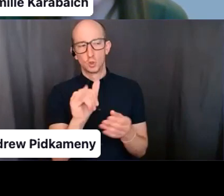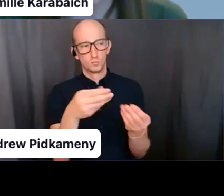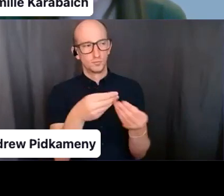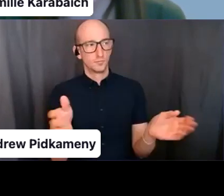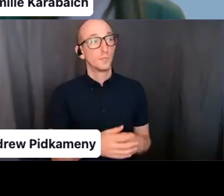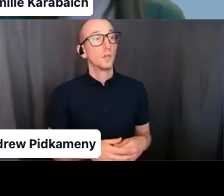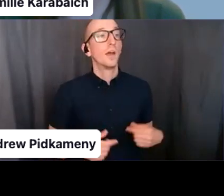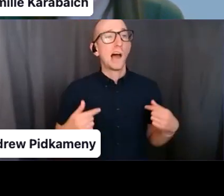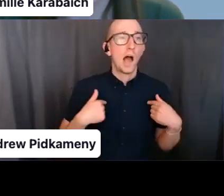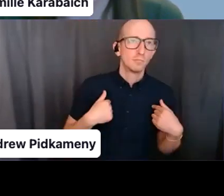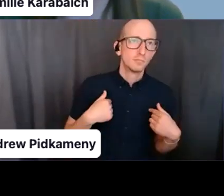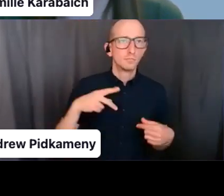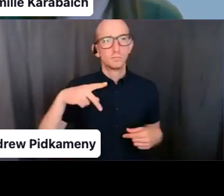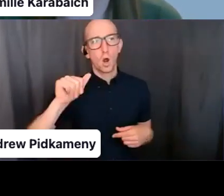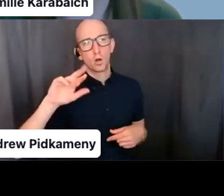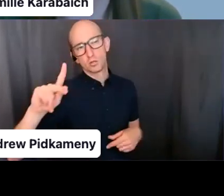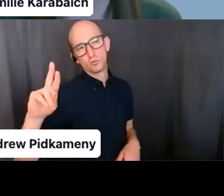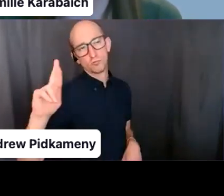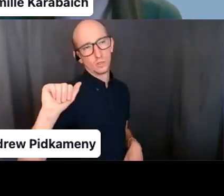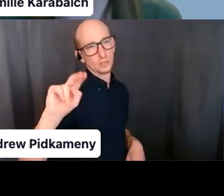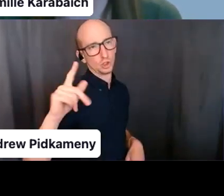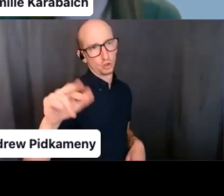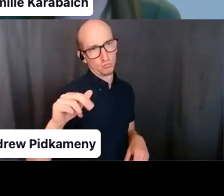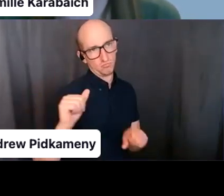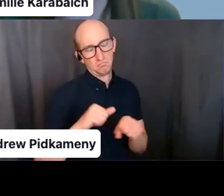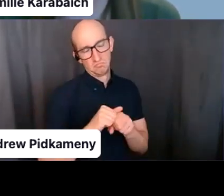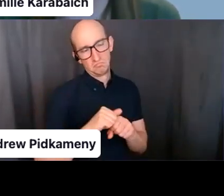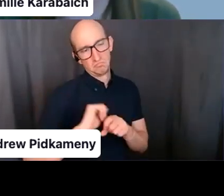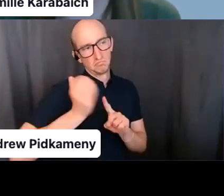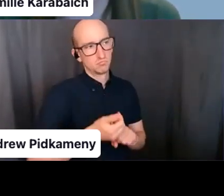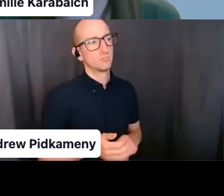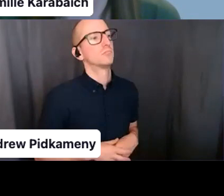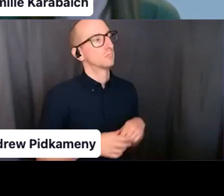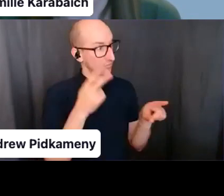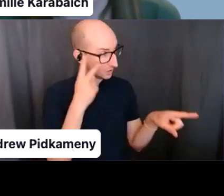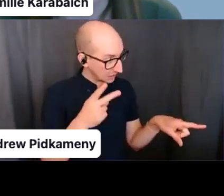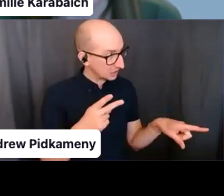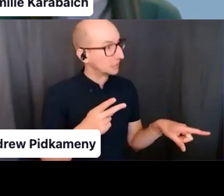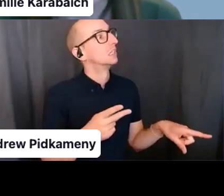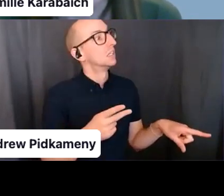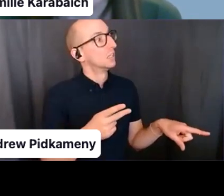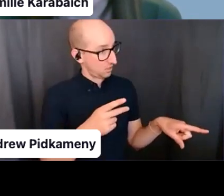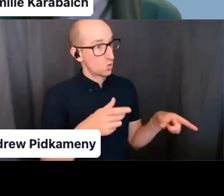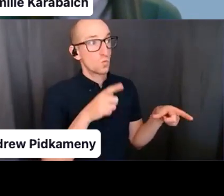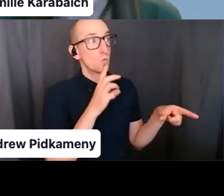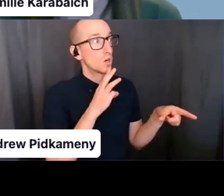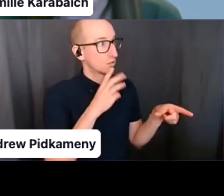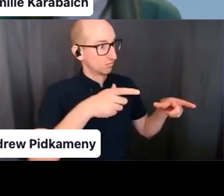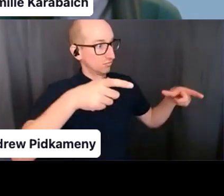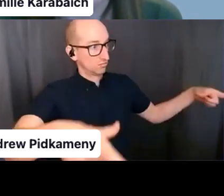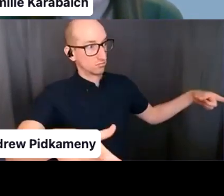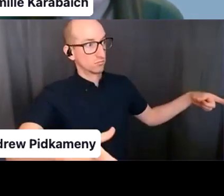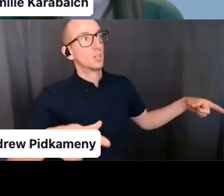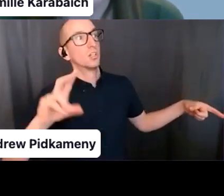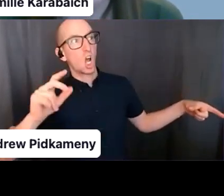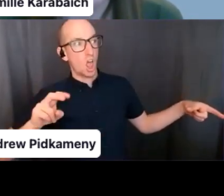who comes across a person with a dog walking around a drinking water reservoir where dogs are not allowed. Excuse me, is this a service dog